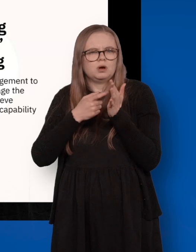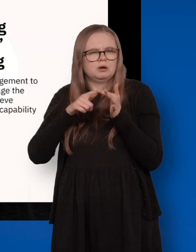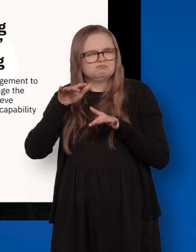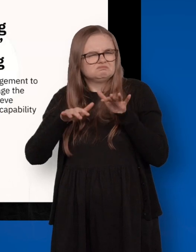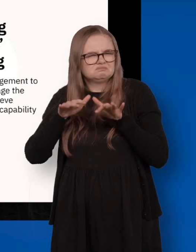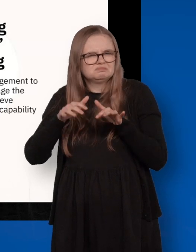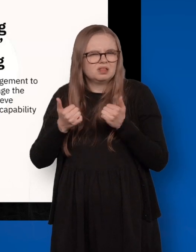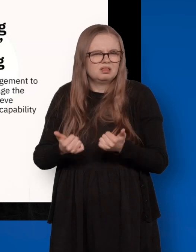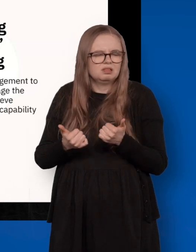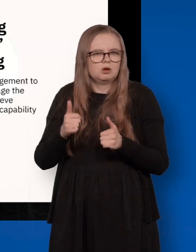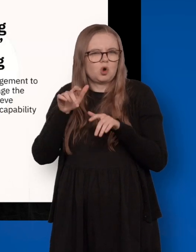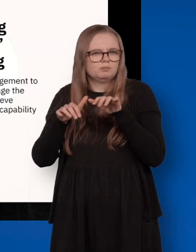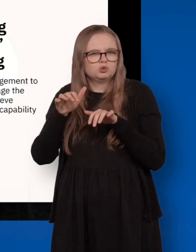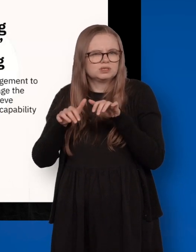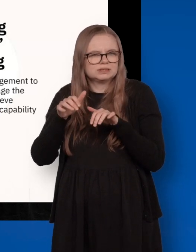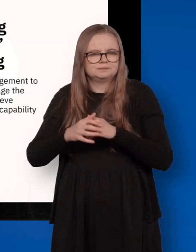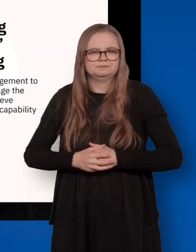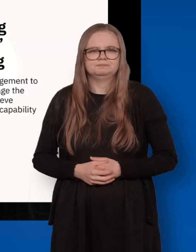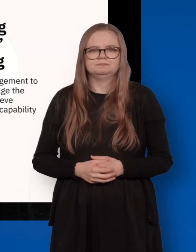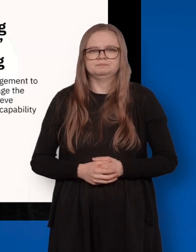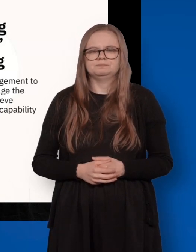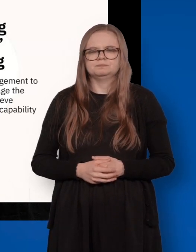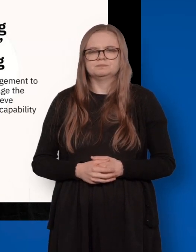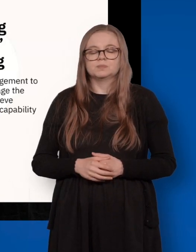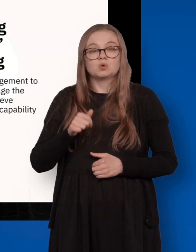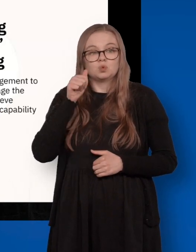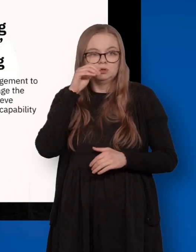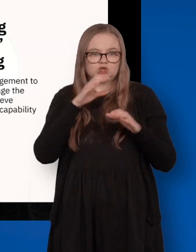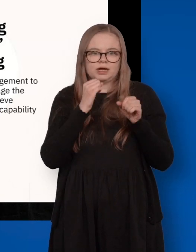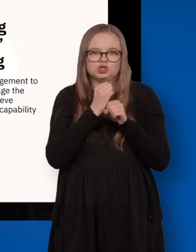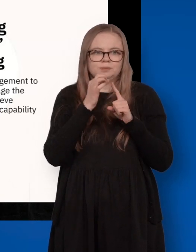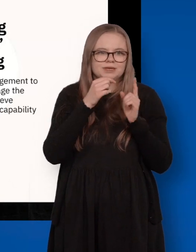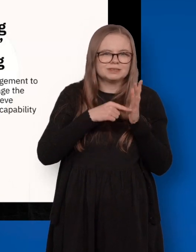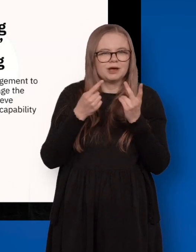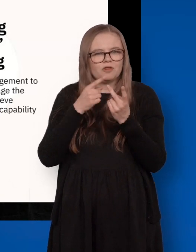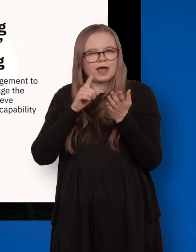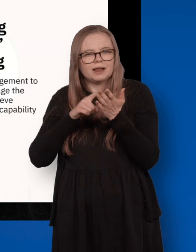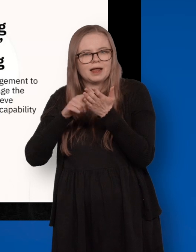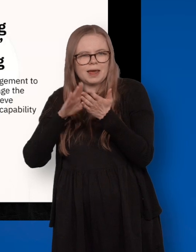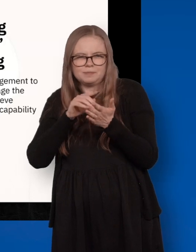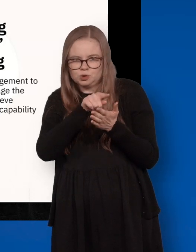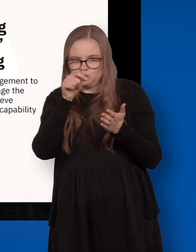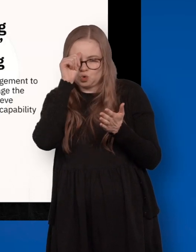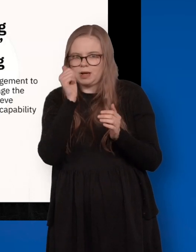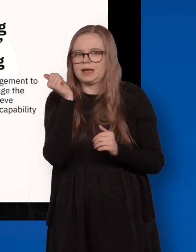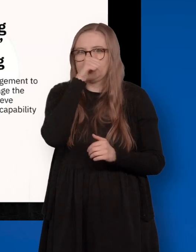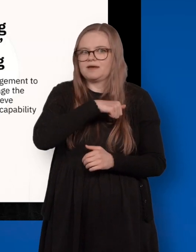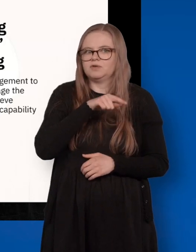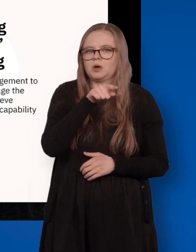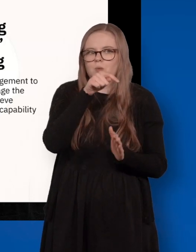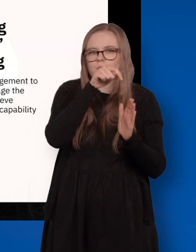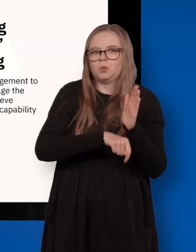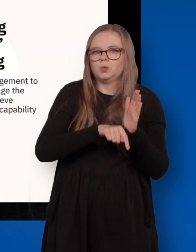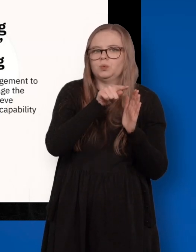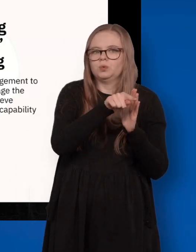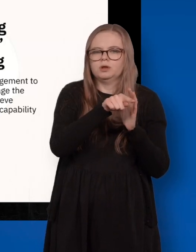is basically to refer to the fact that whilst ChatGPT or other sort of LLMs can be very clever,